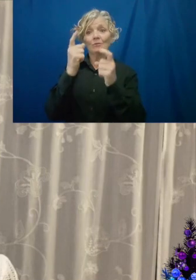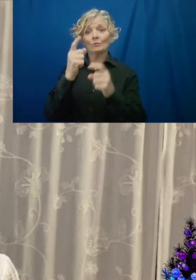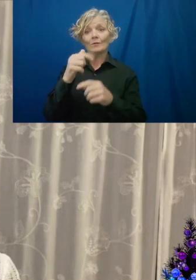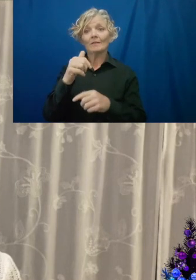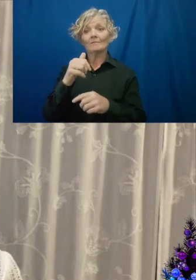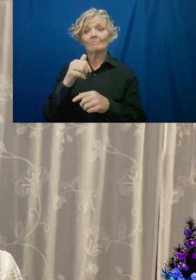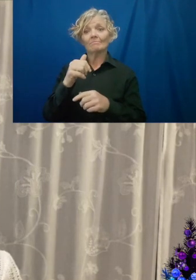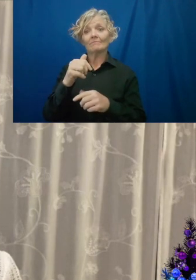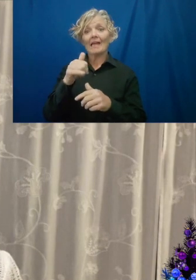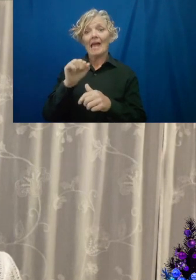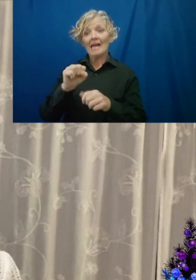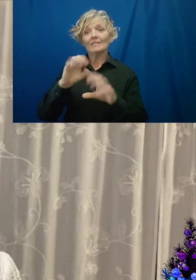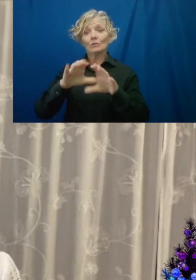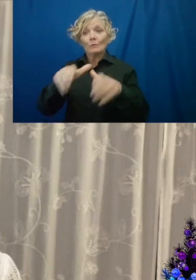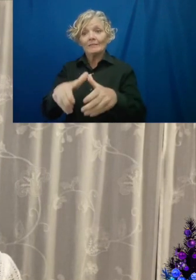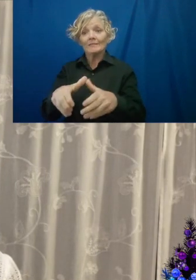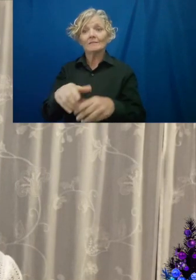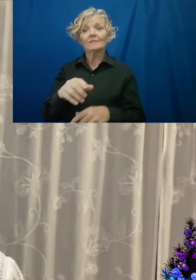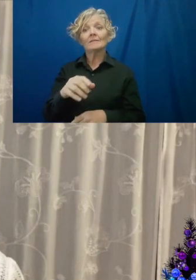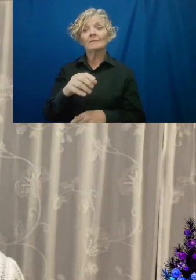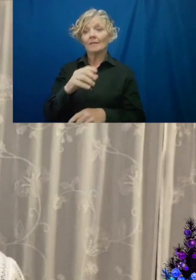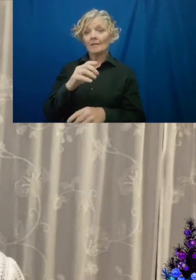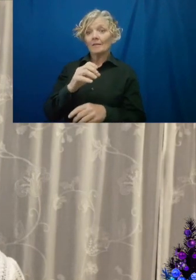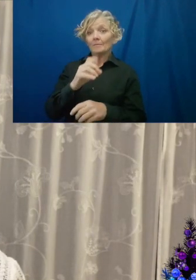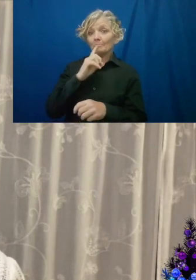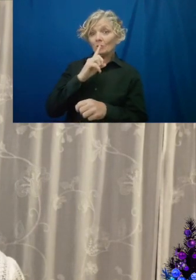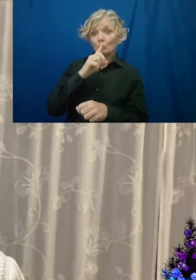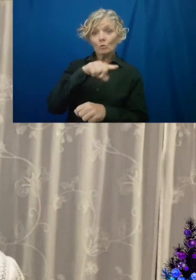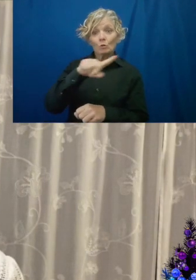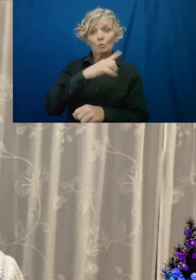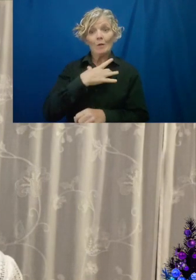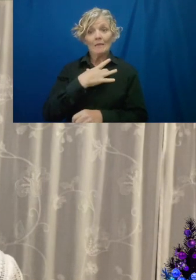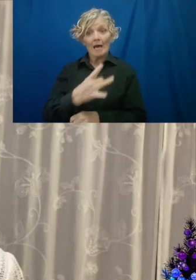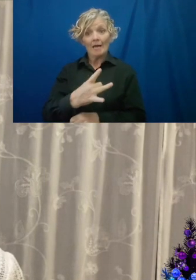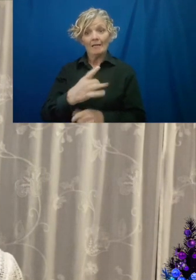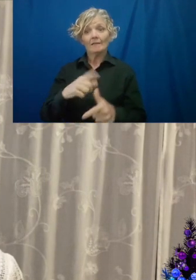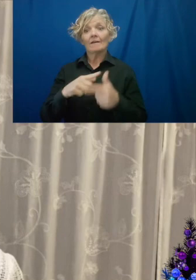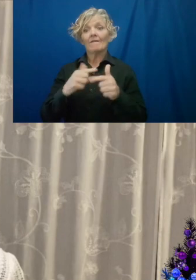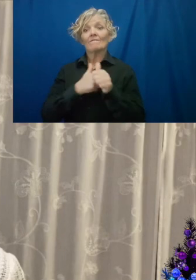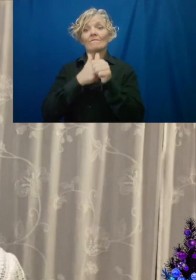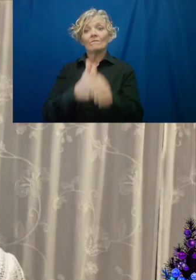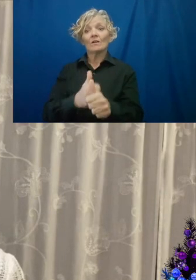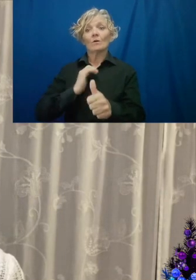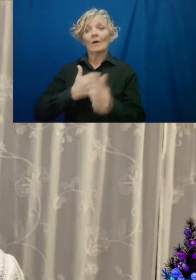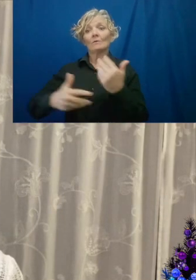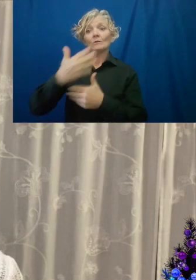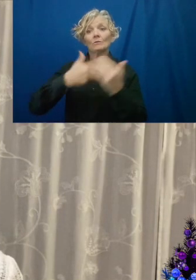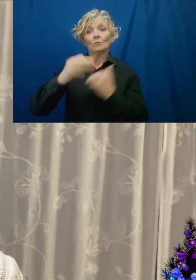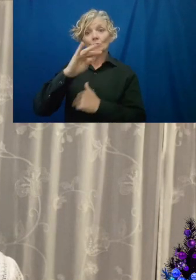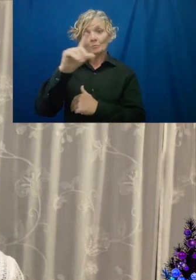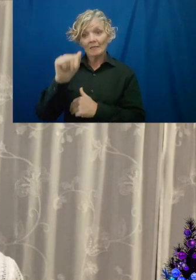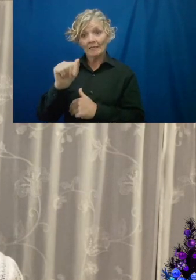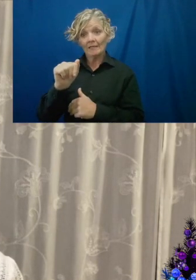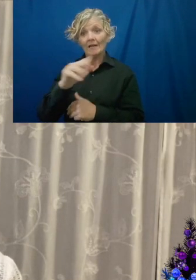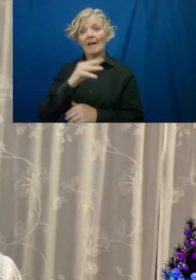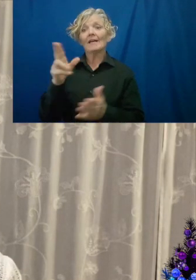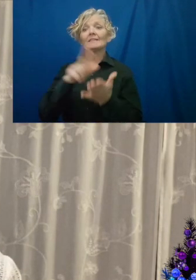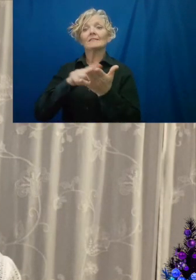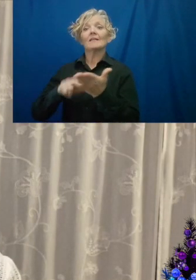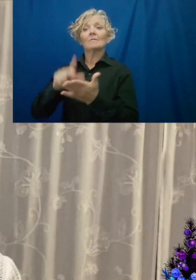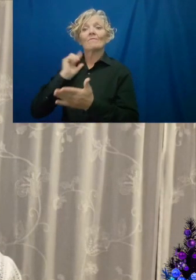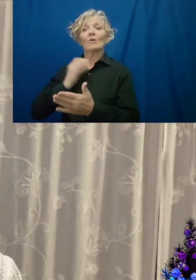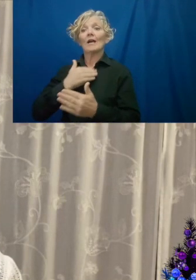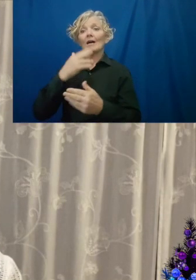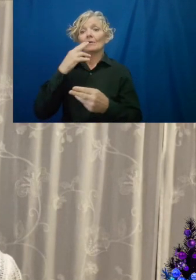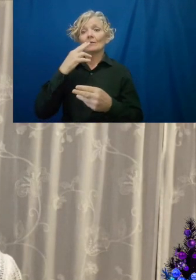organization. Please make sure that you like and follow our social media pages and sign up for our mailing list so you don't miss a single